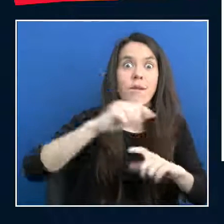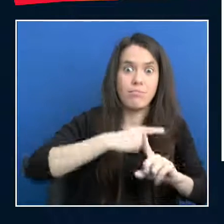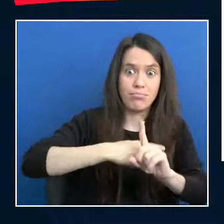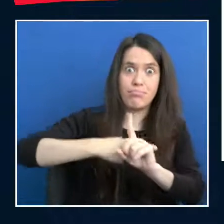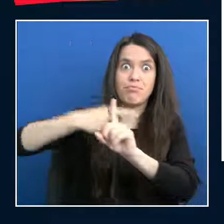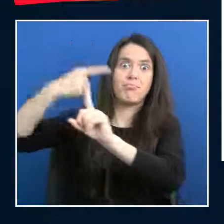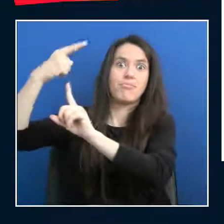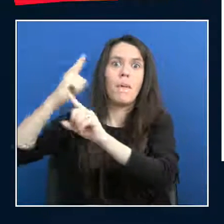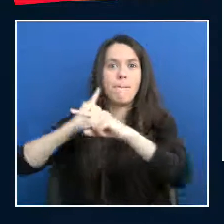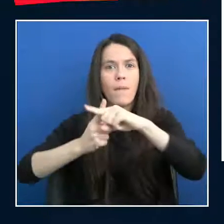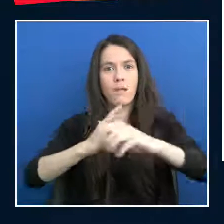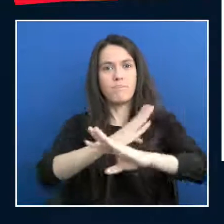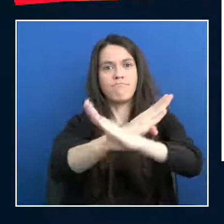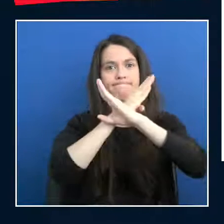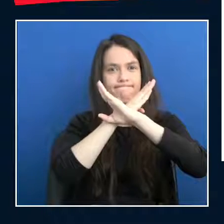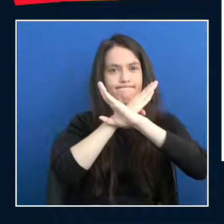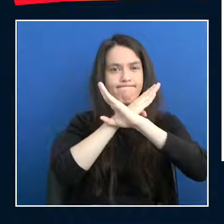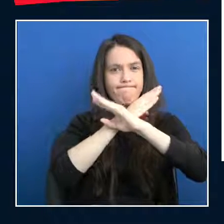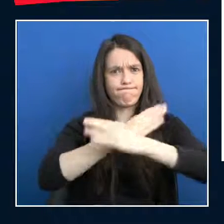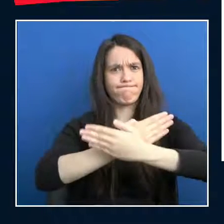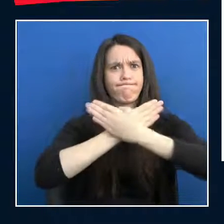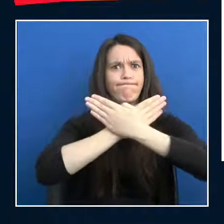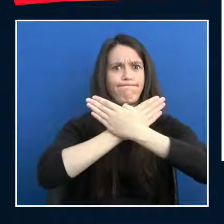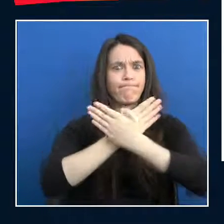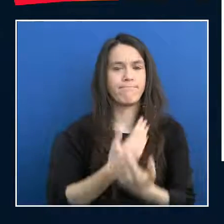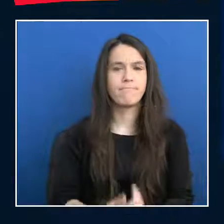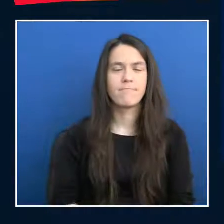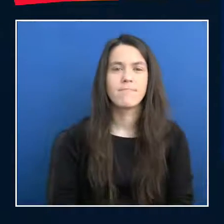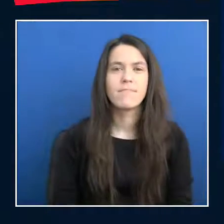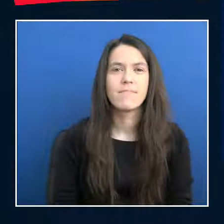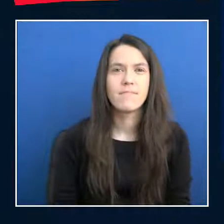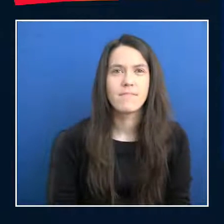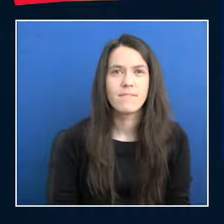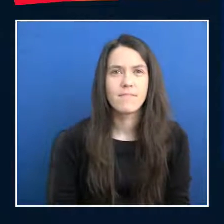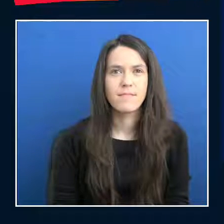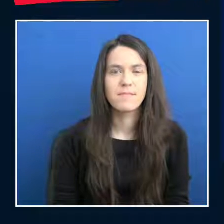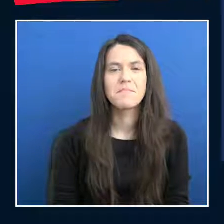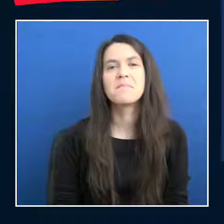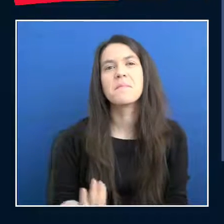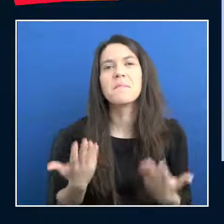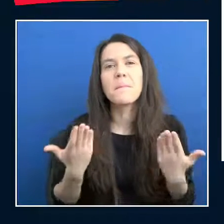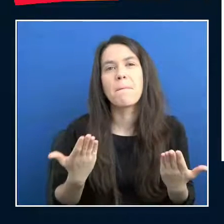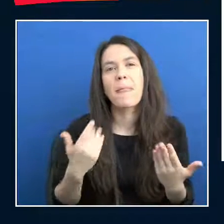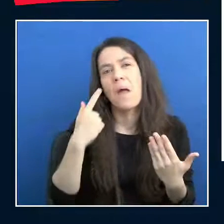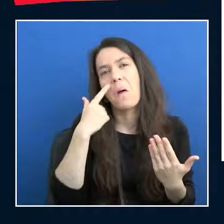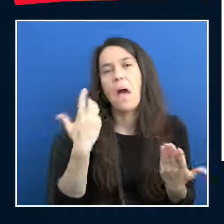end. So let's see how the Dockerfile for the Umbraco application looks like.